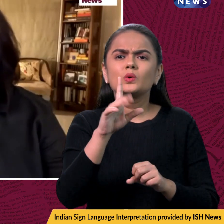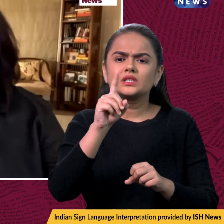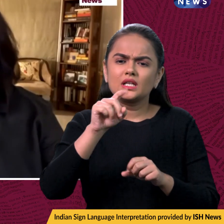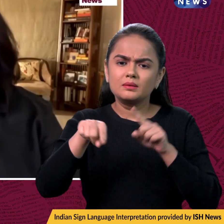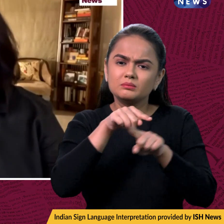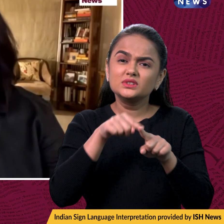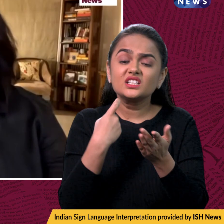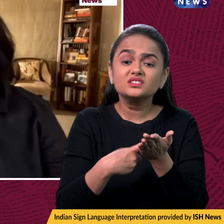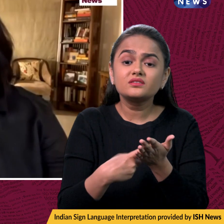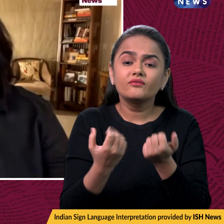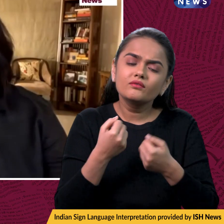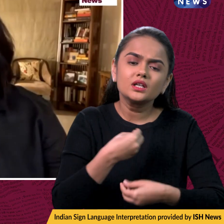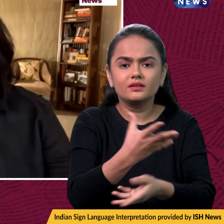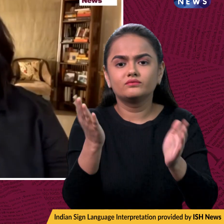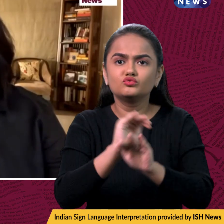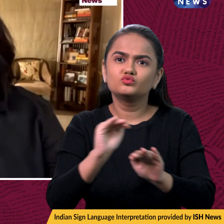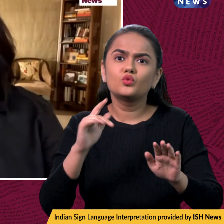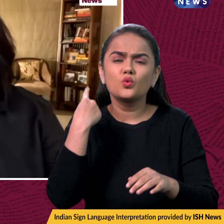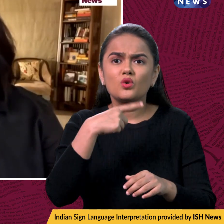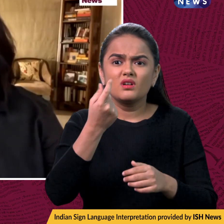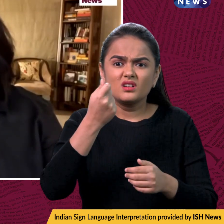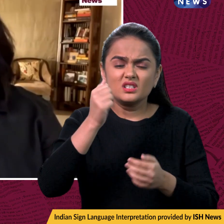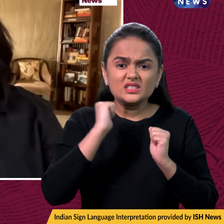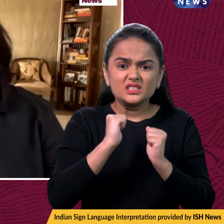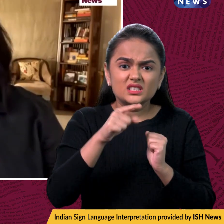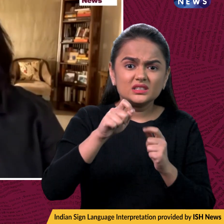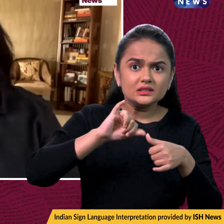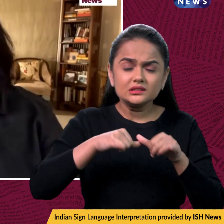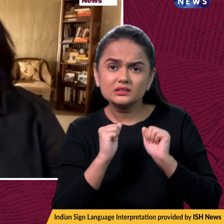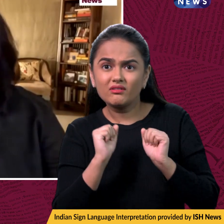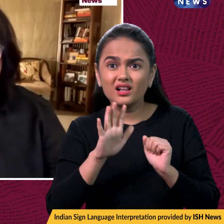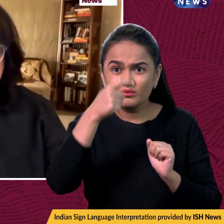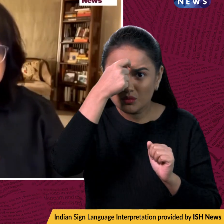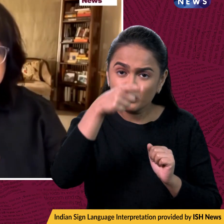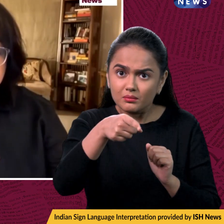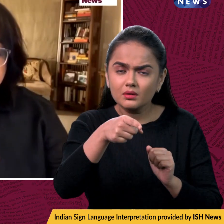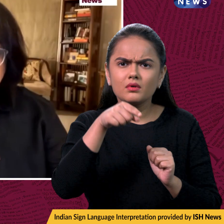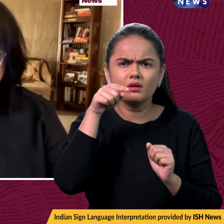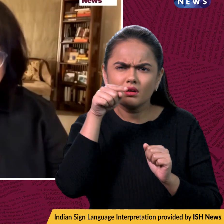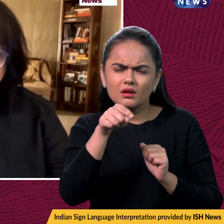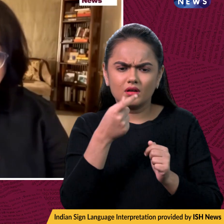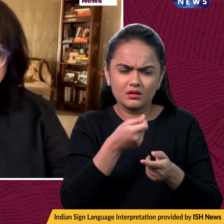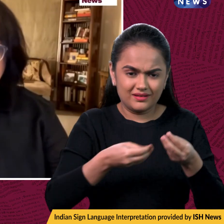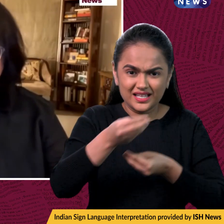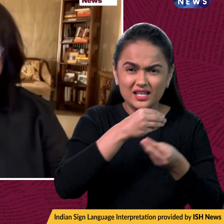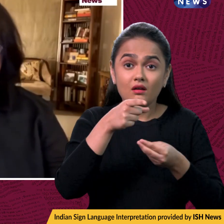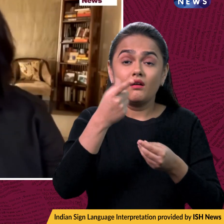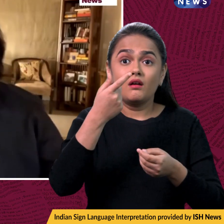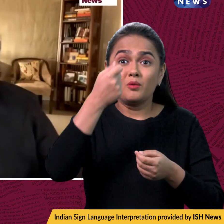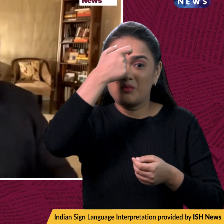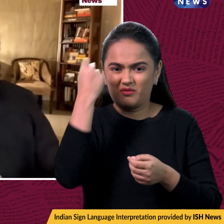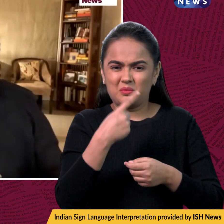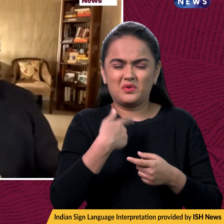issue 10% reservations to students of economically weaker sections of society. And it gave that economically weaker section